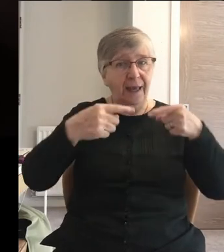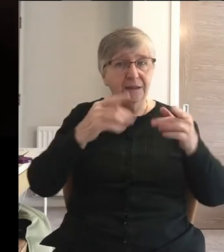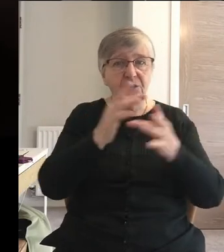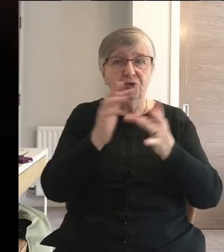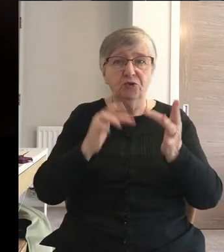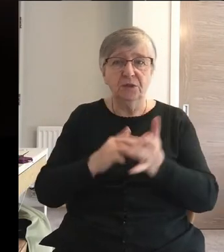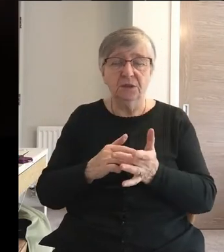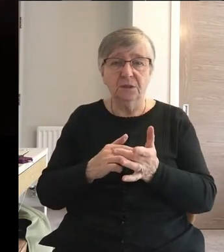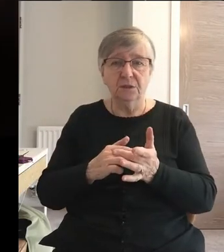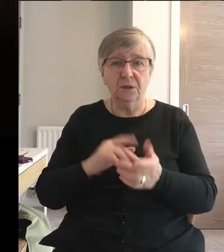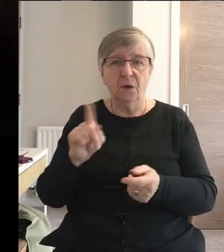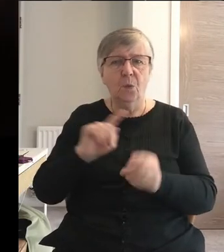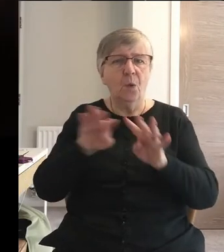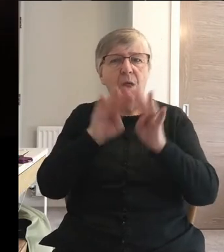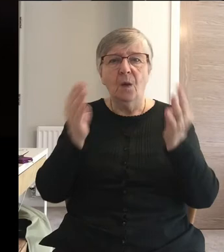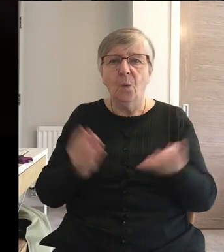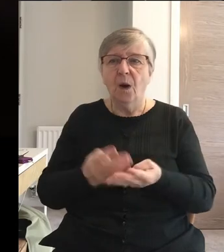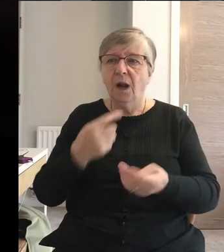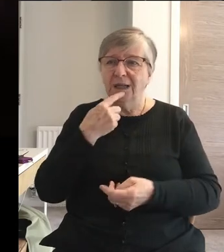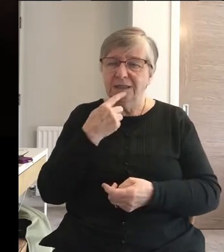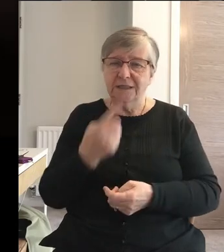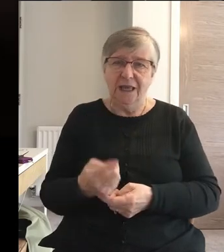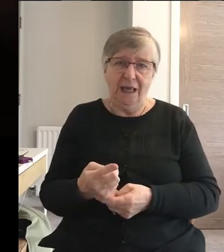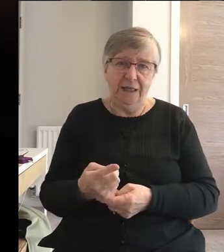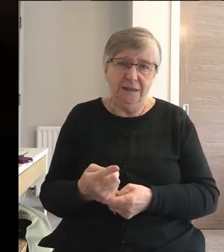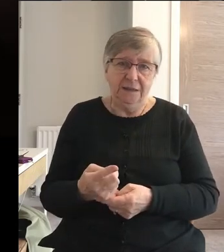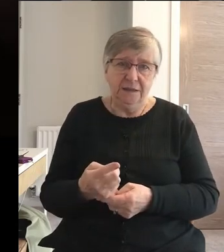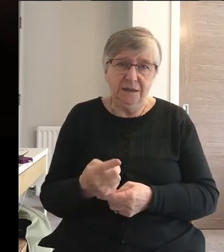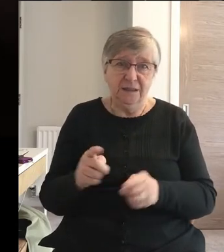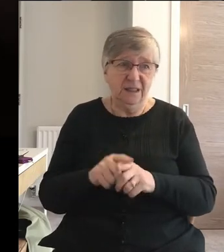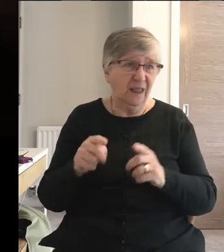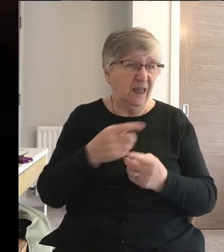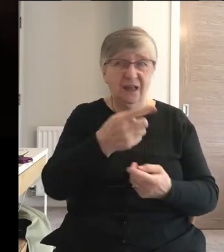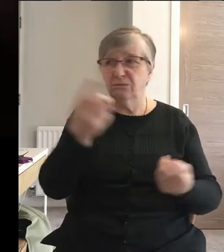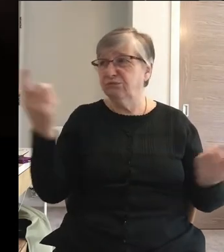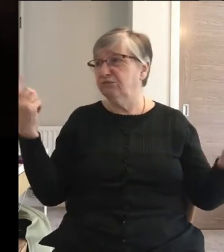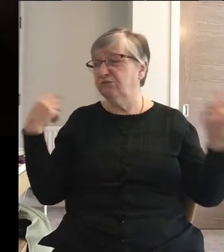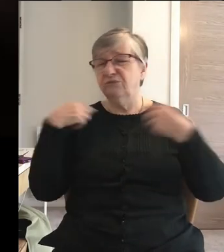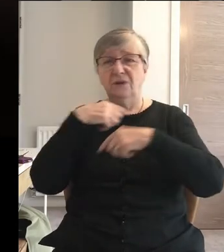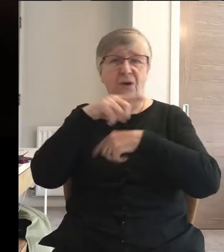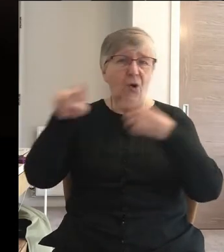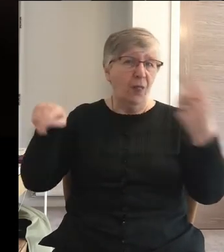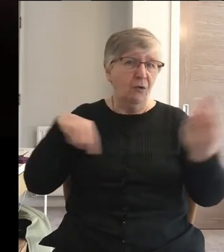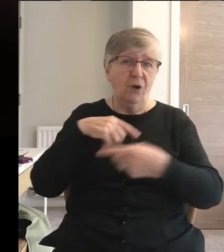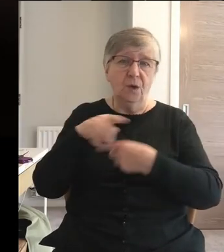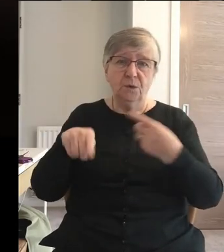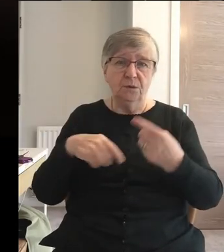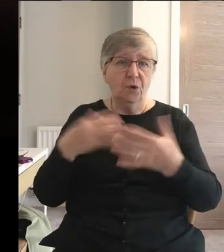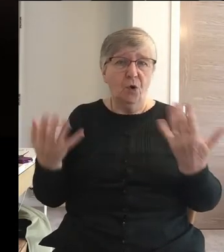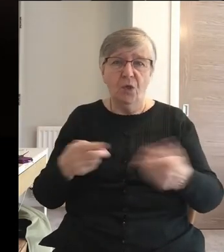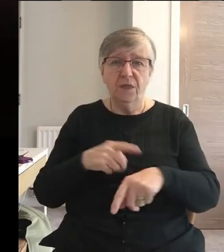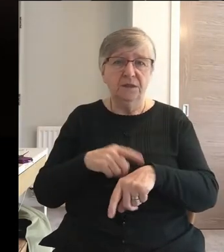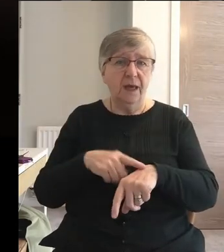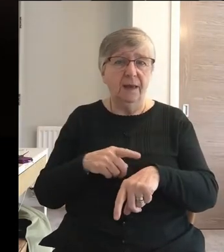Now, what the world says is kind of all around us all the time.